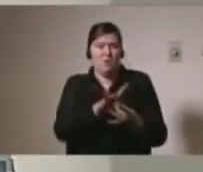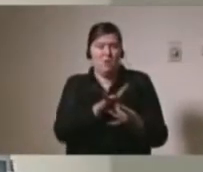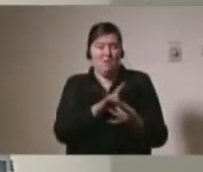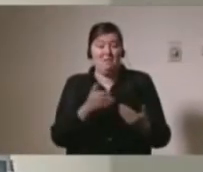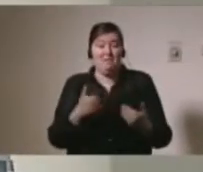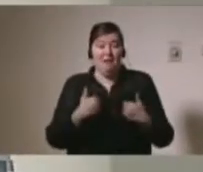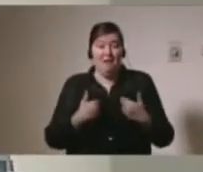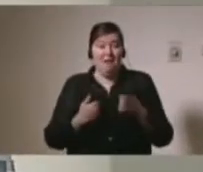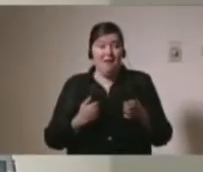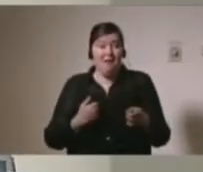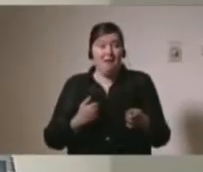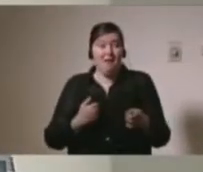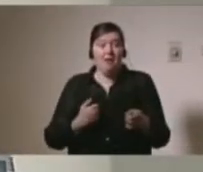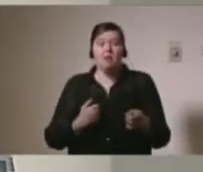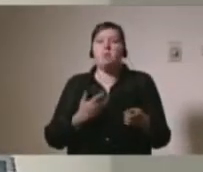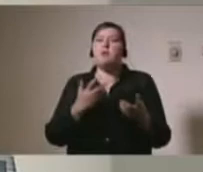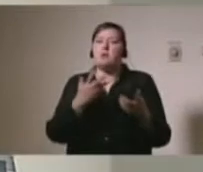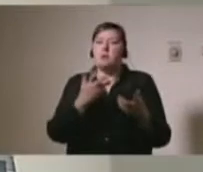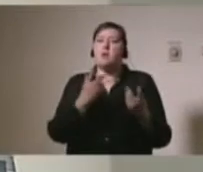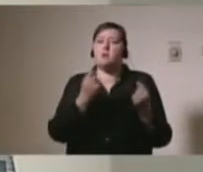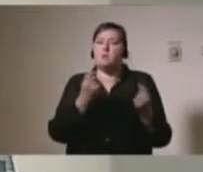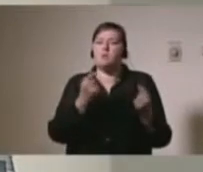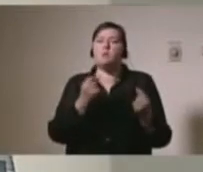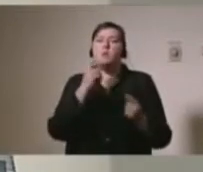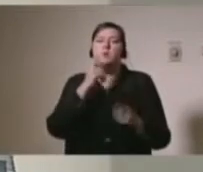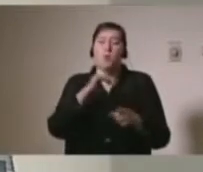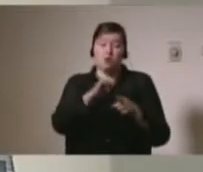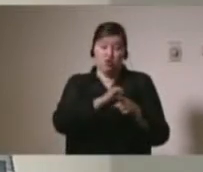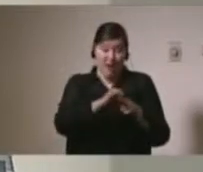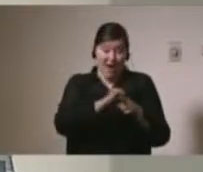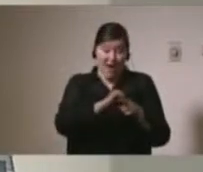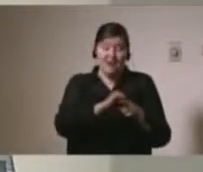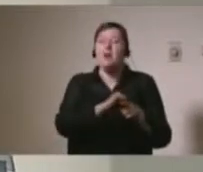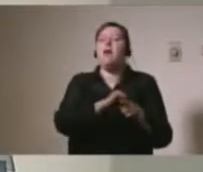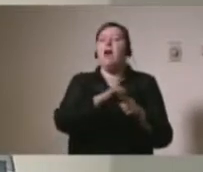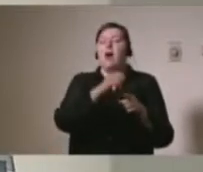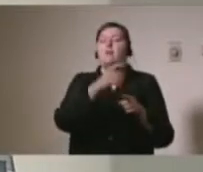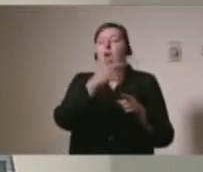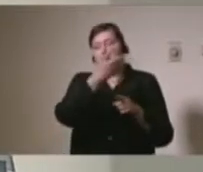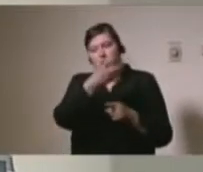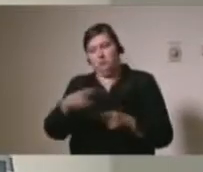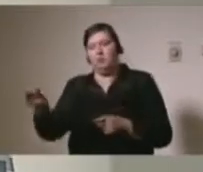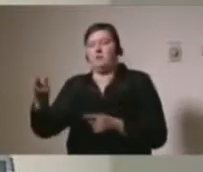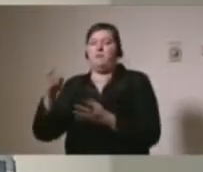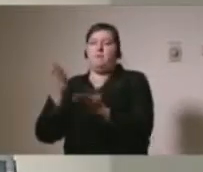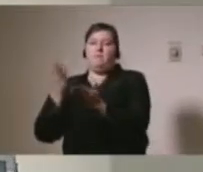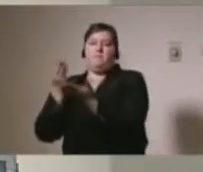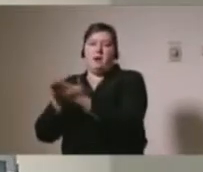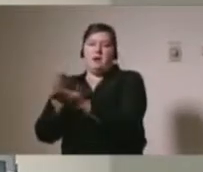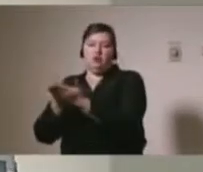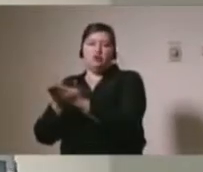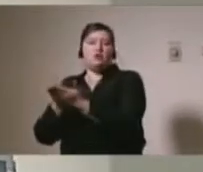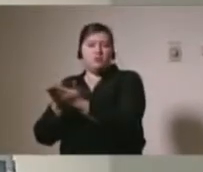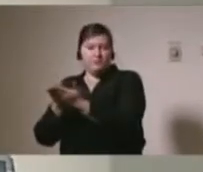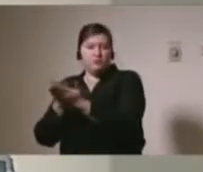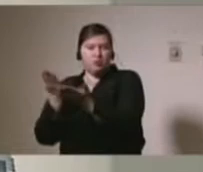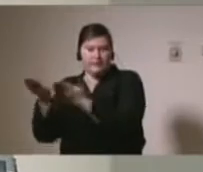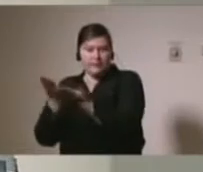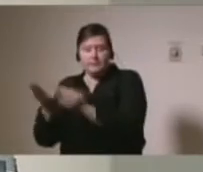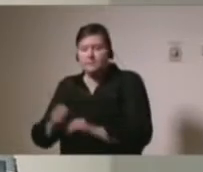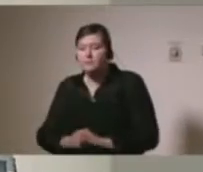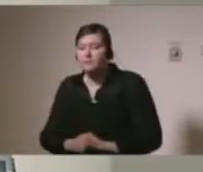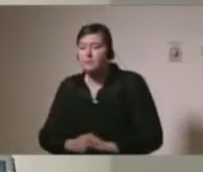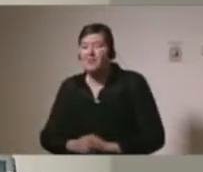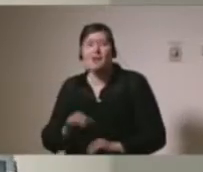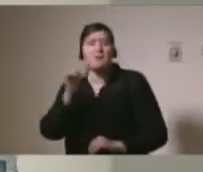were retrained in the financial sector. Yesterday you spoke of training. So